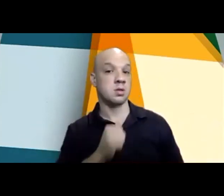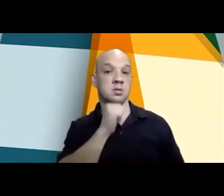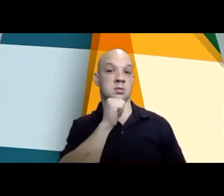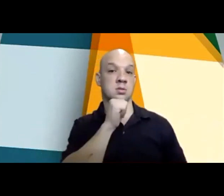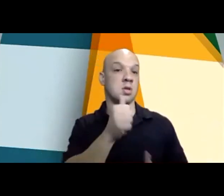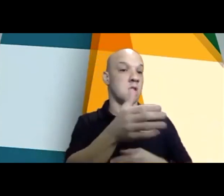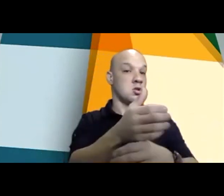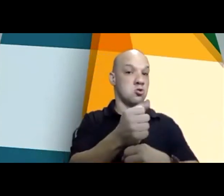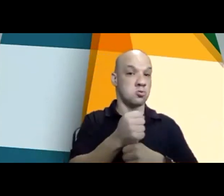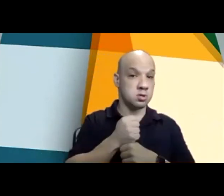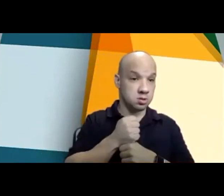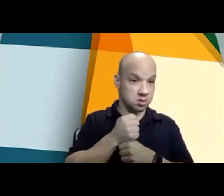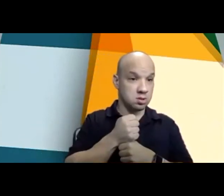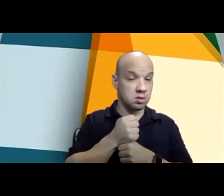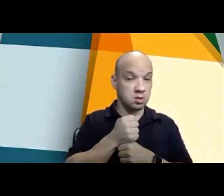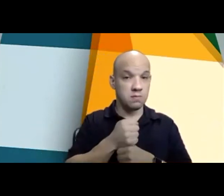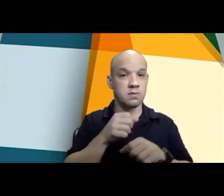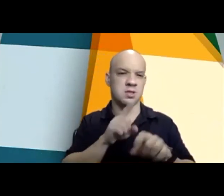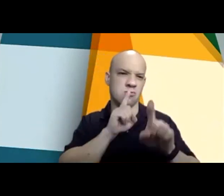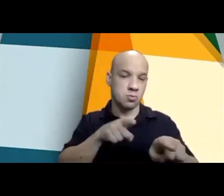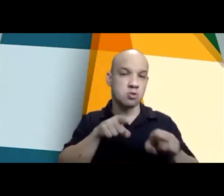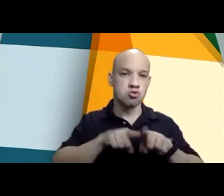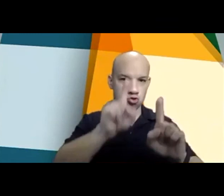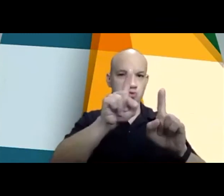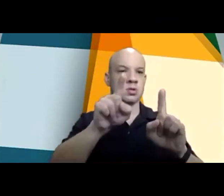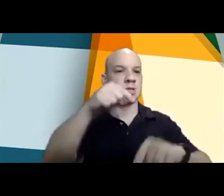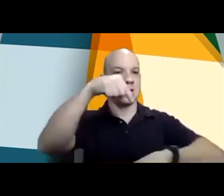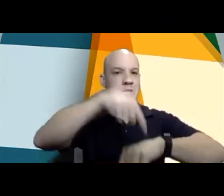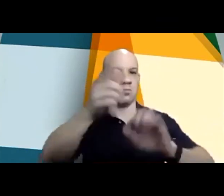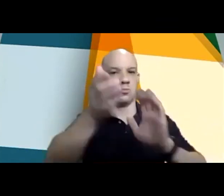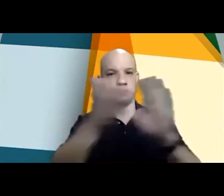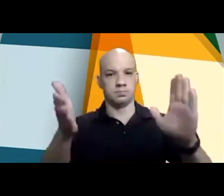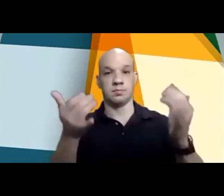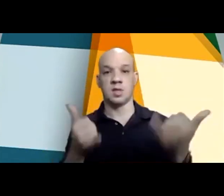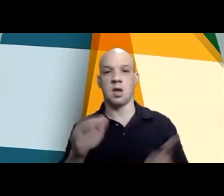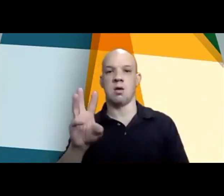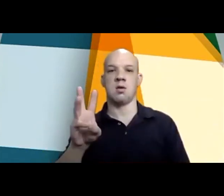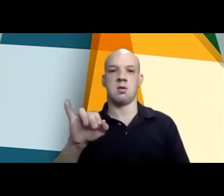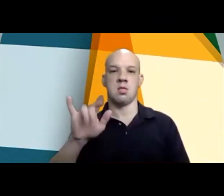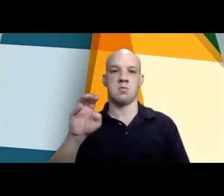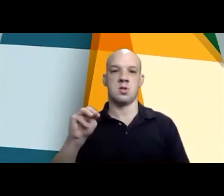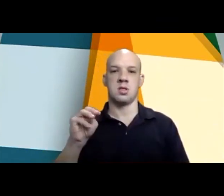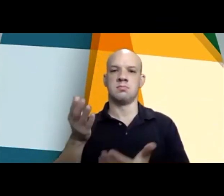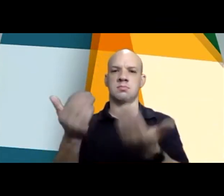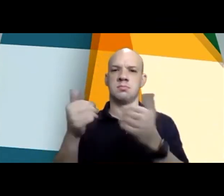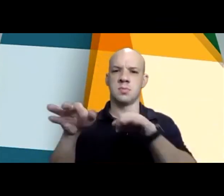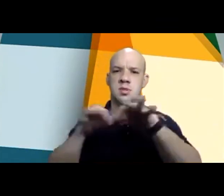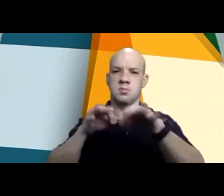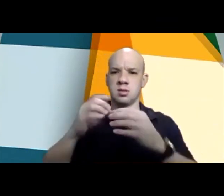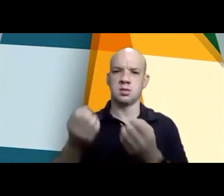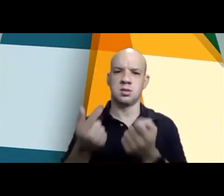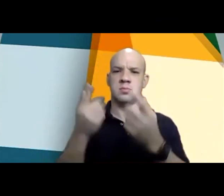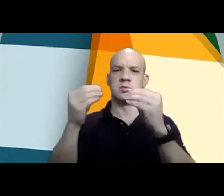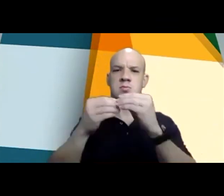the established period. Now, William, I will ask you to explain a little bit of the work approach